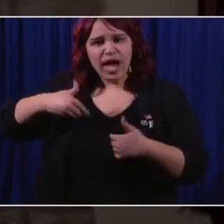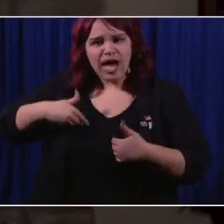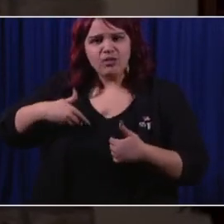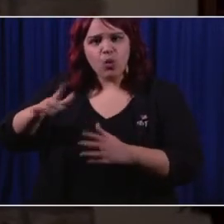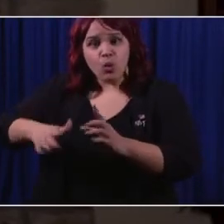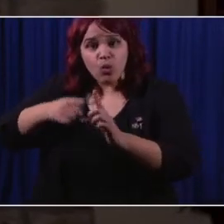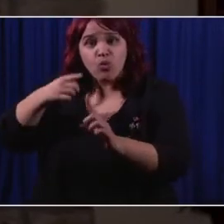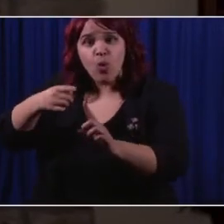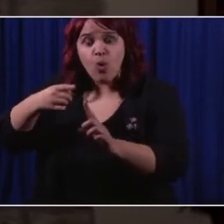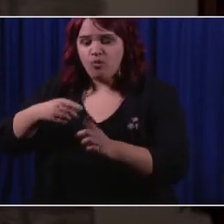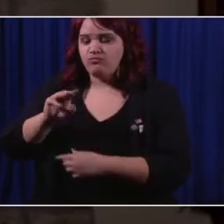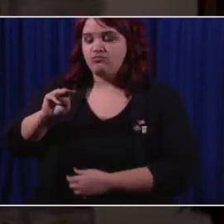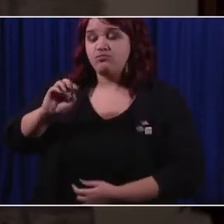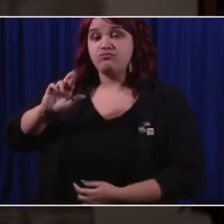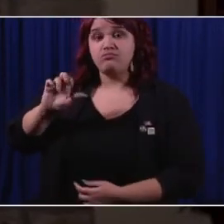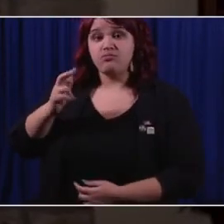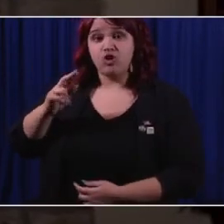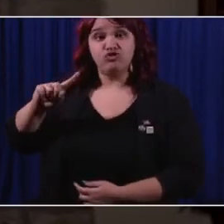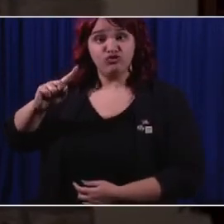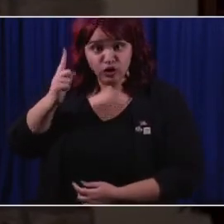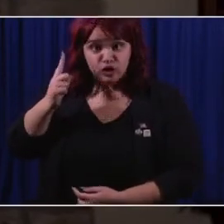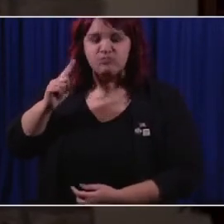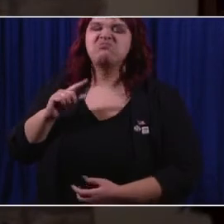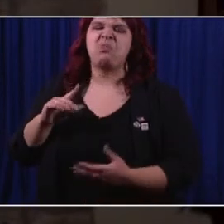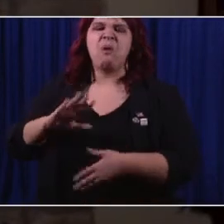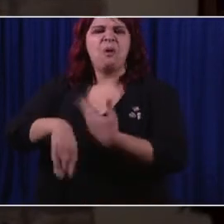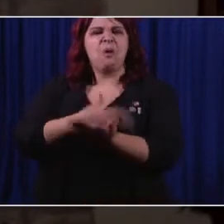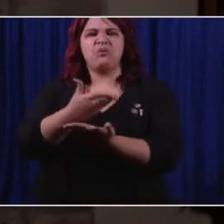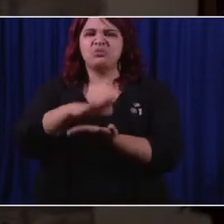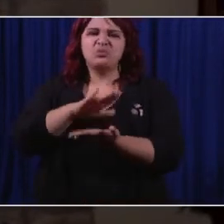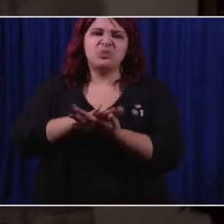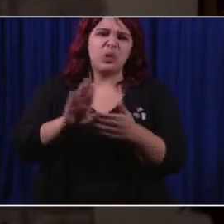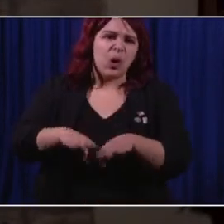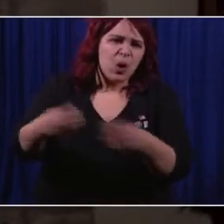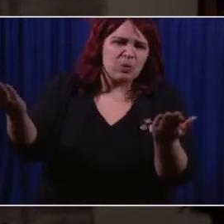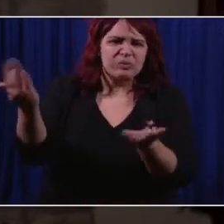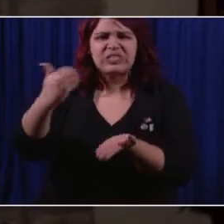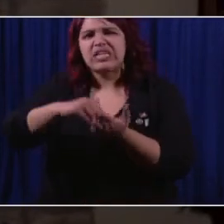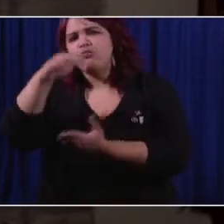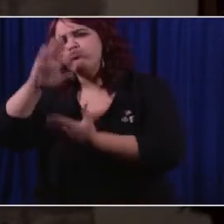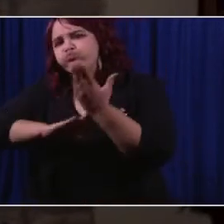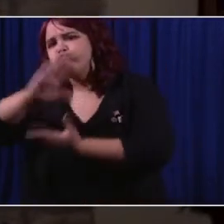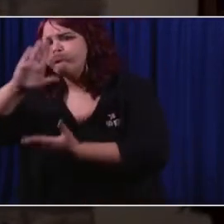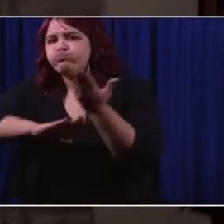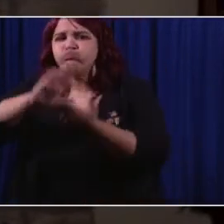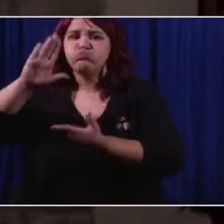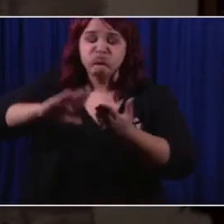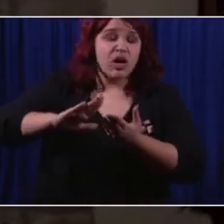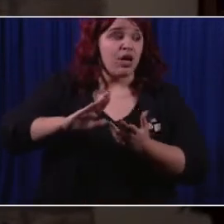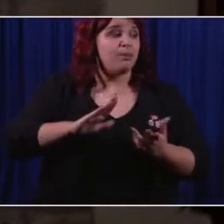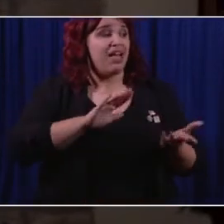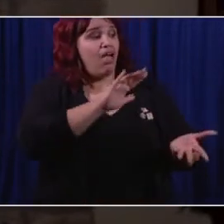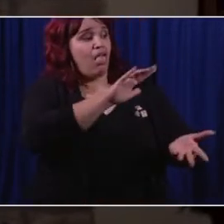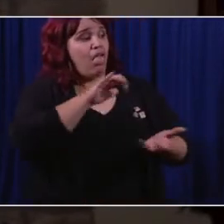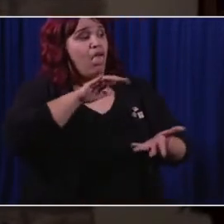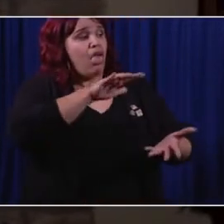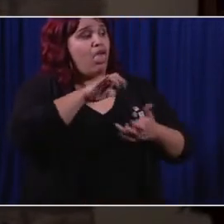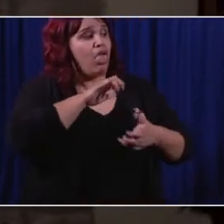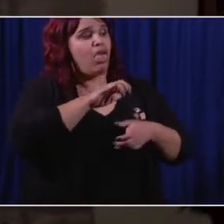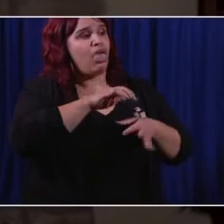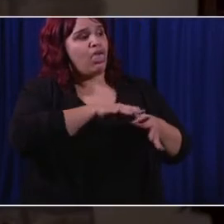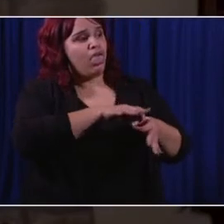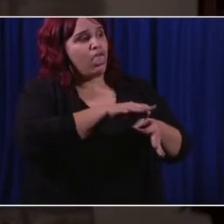into in-person learning. I think you talked about that a little bit last week, and wondering if this might slow that